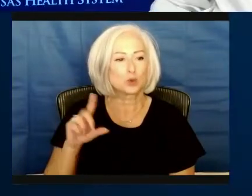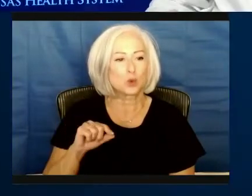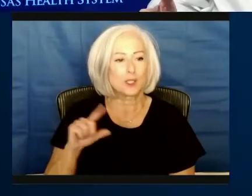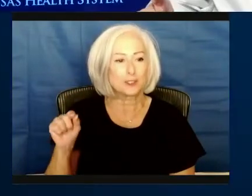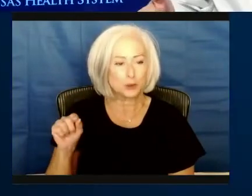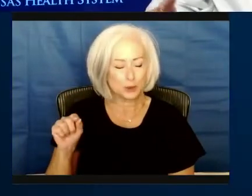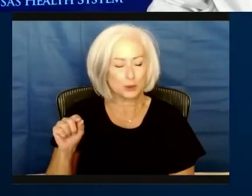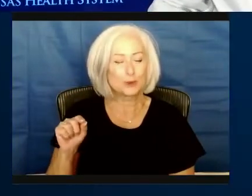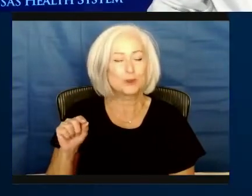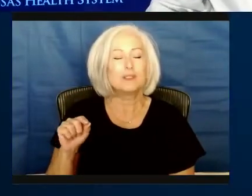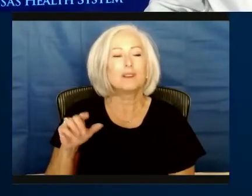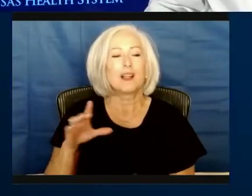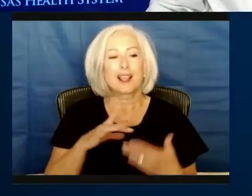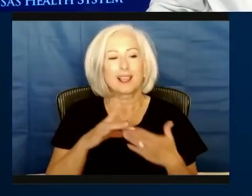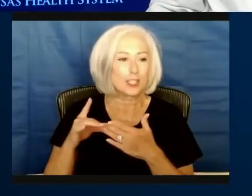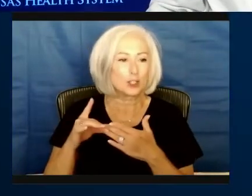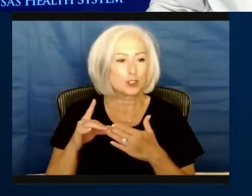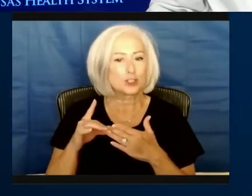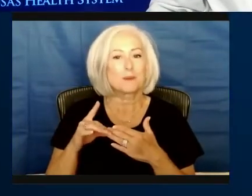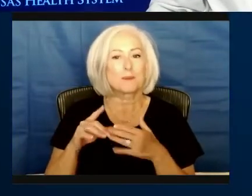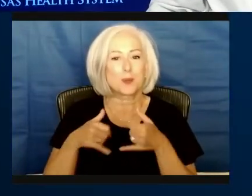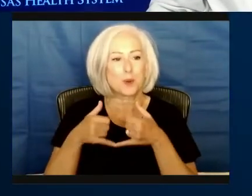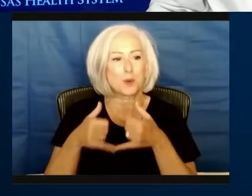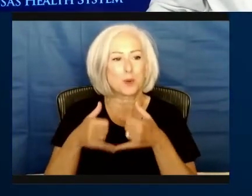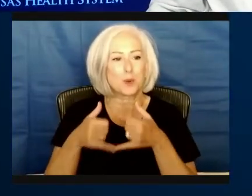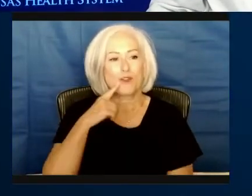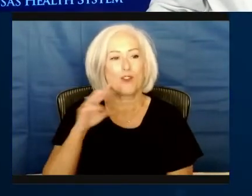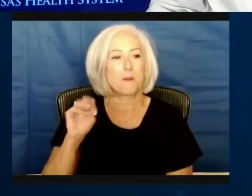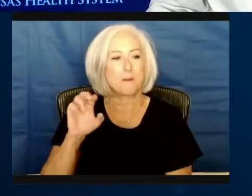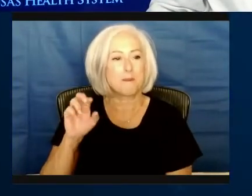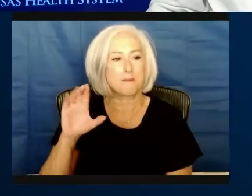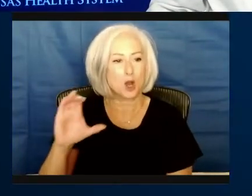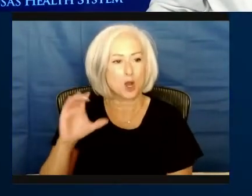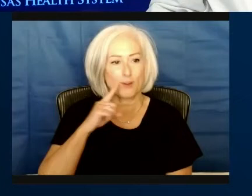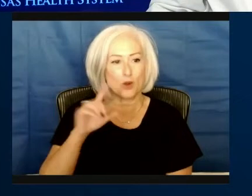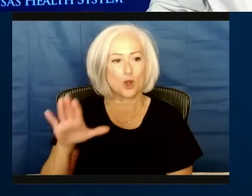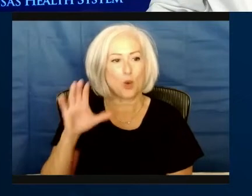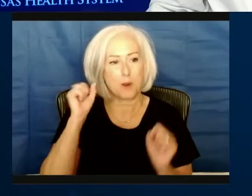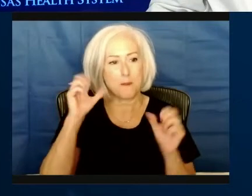Regional Councilor Mark for your great work and your service to Mark.